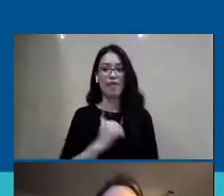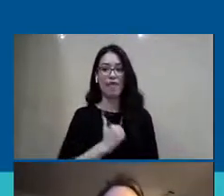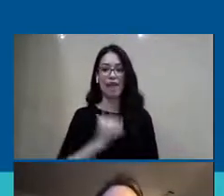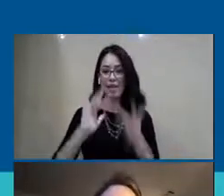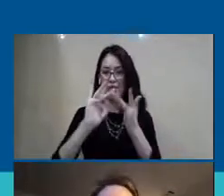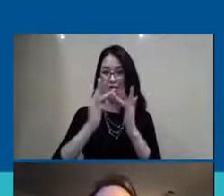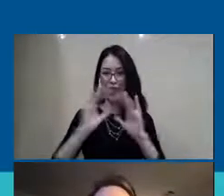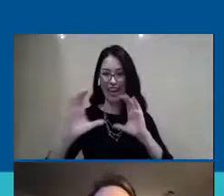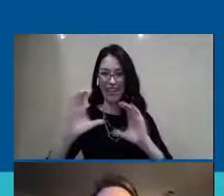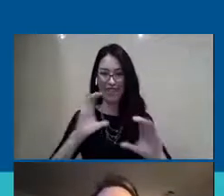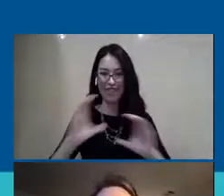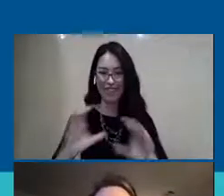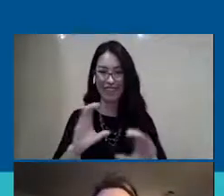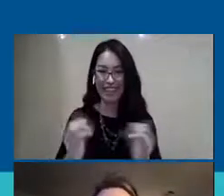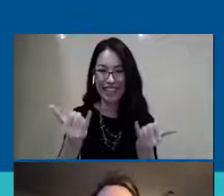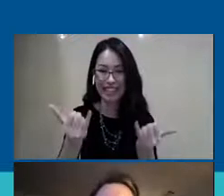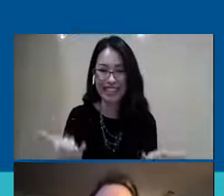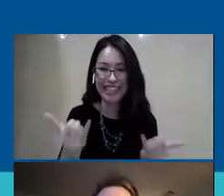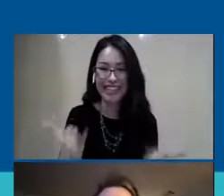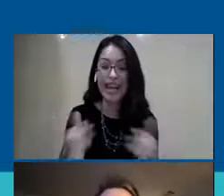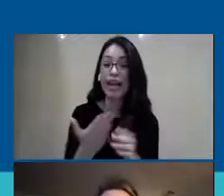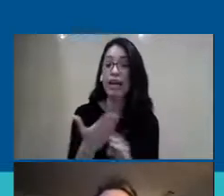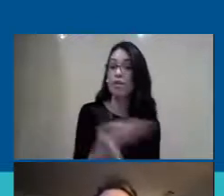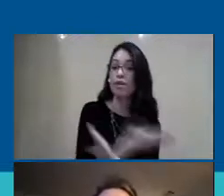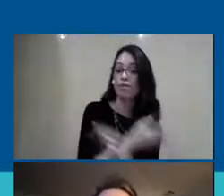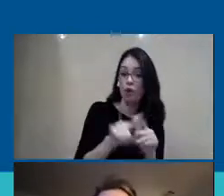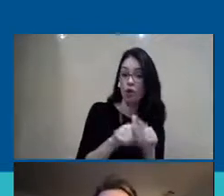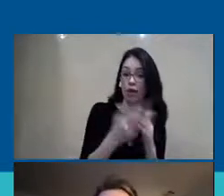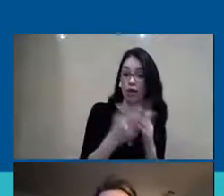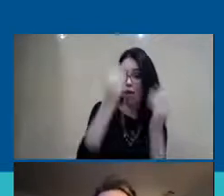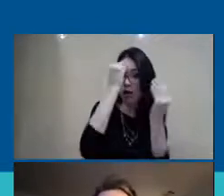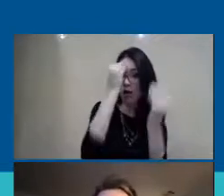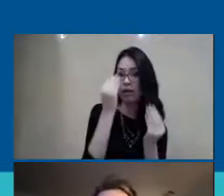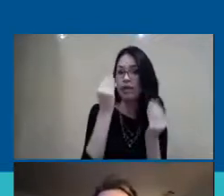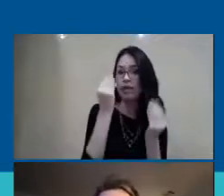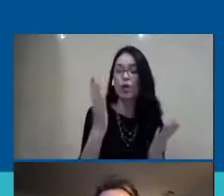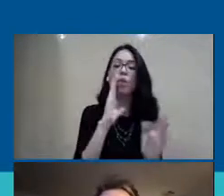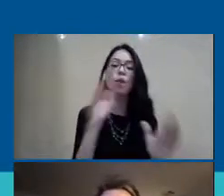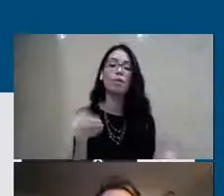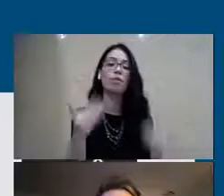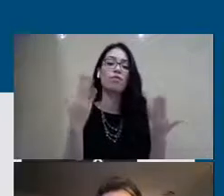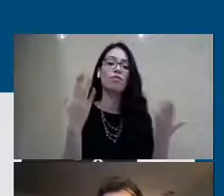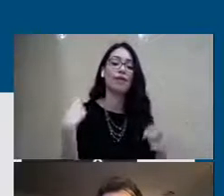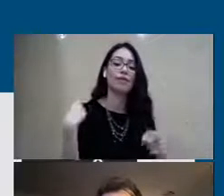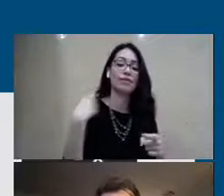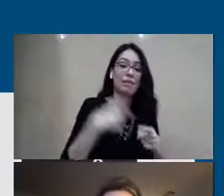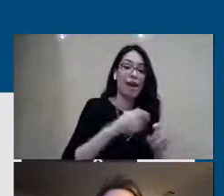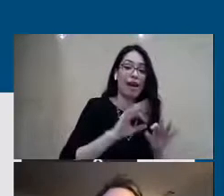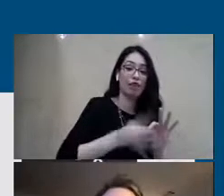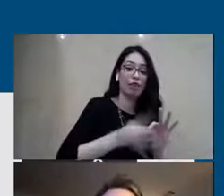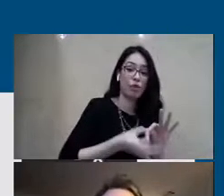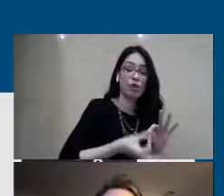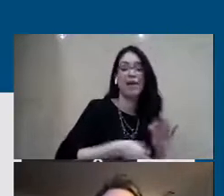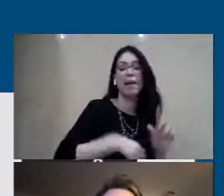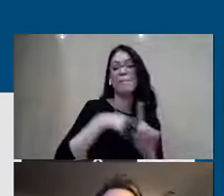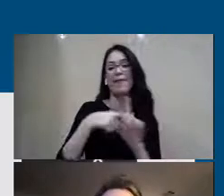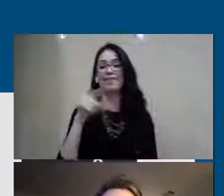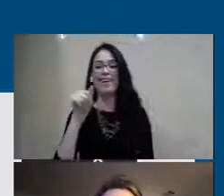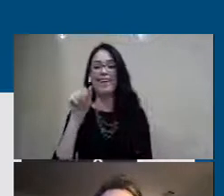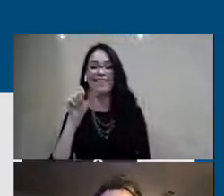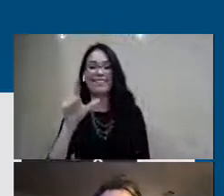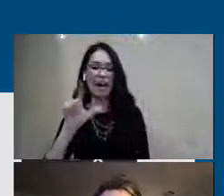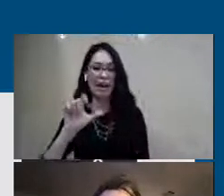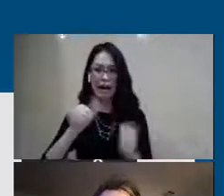begin, we're providing Spanish translation and ASL, which can be turned on by clicking the interpretation button from the